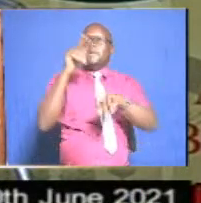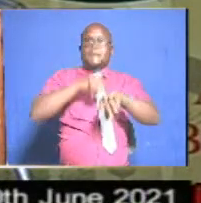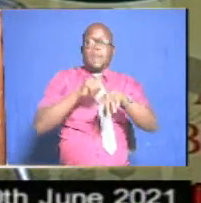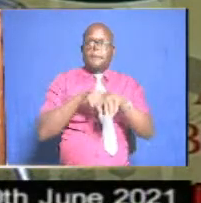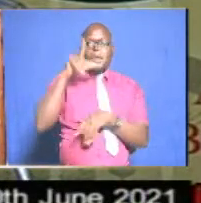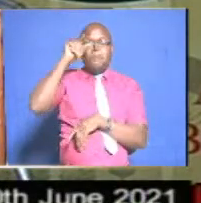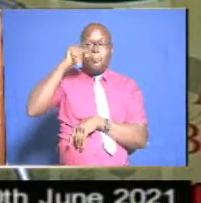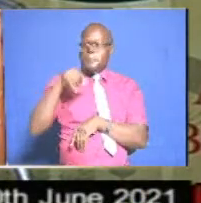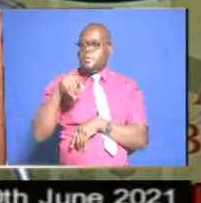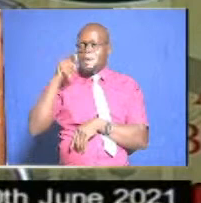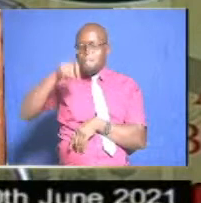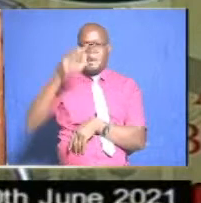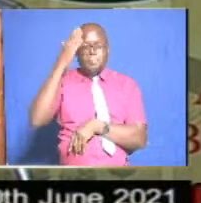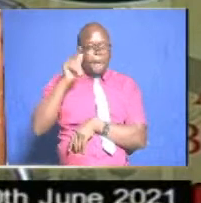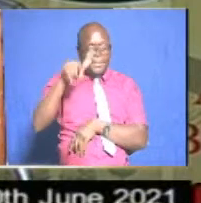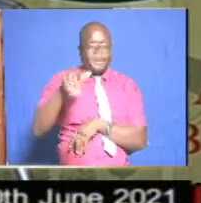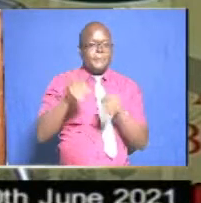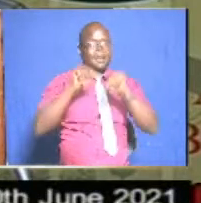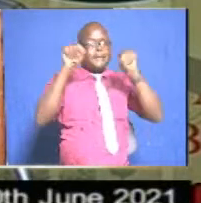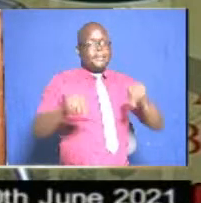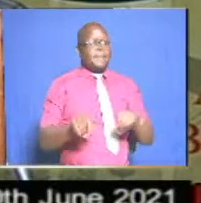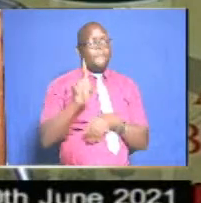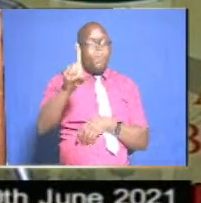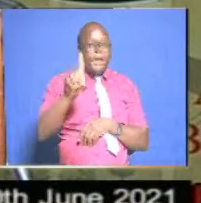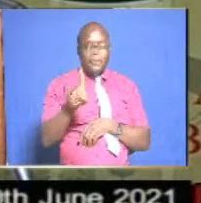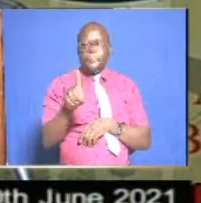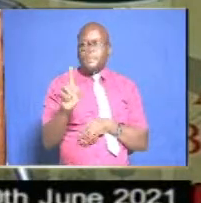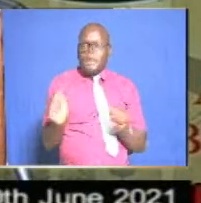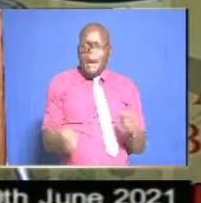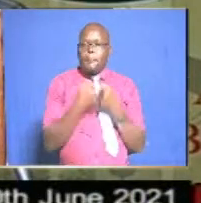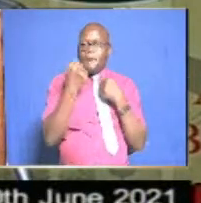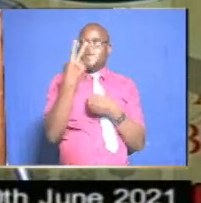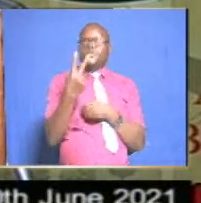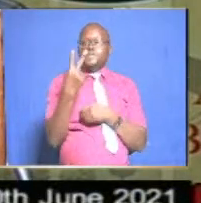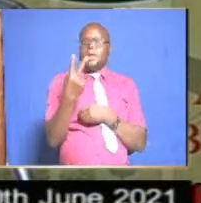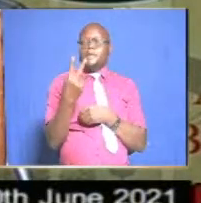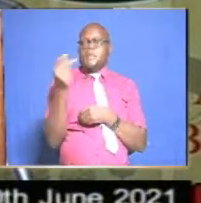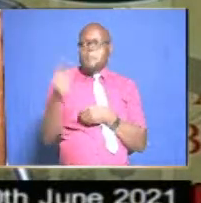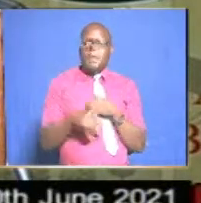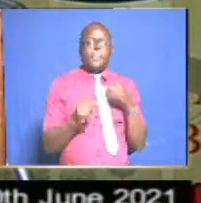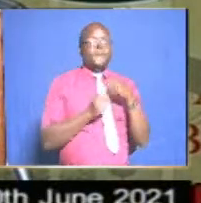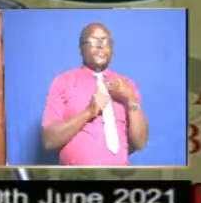to note that this maritime single window system went live on 2nd June